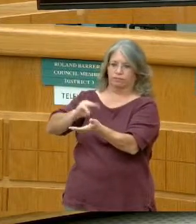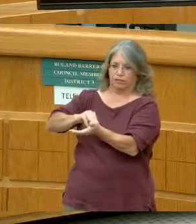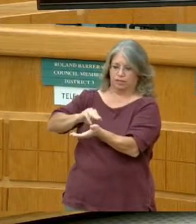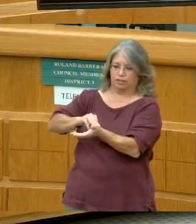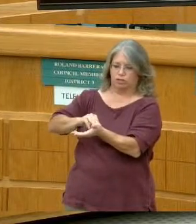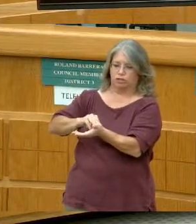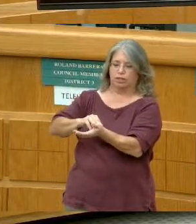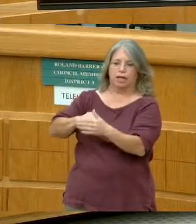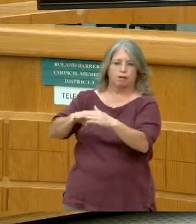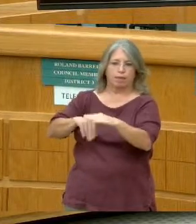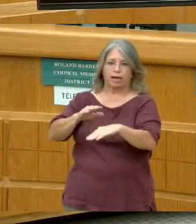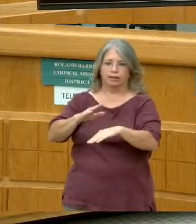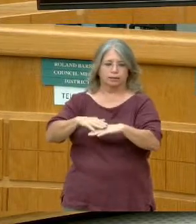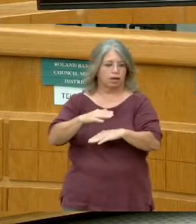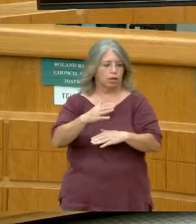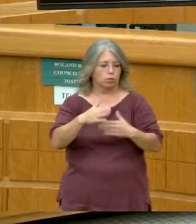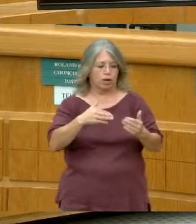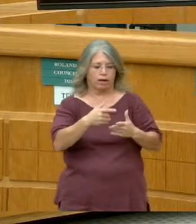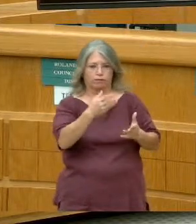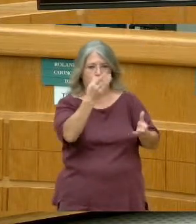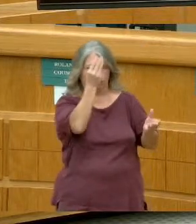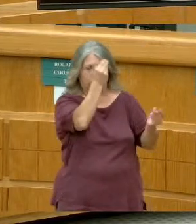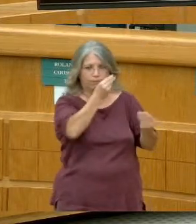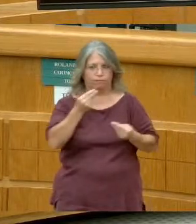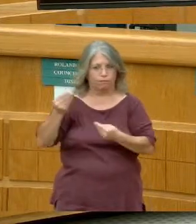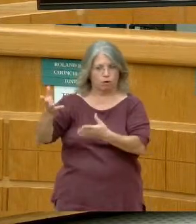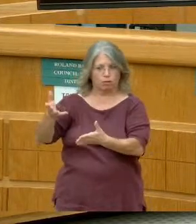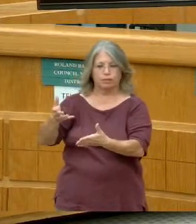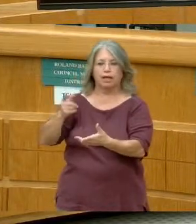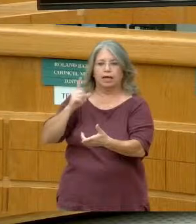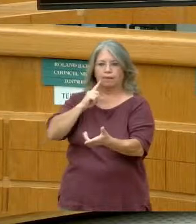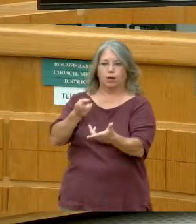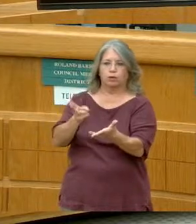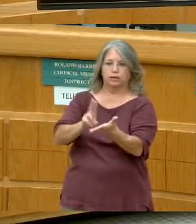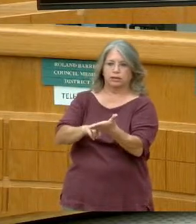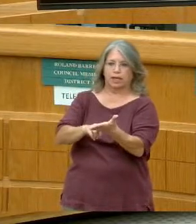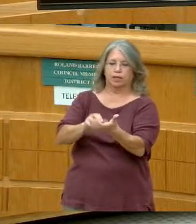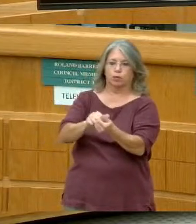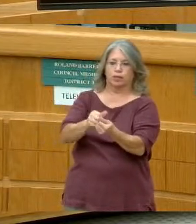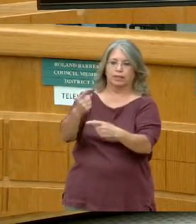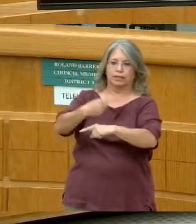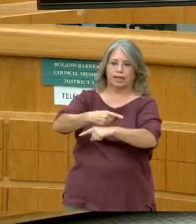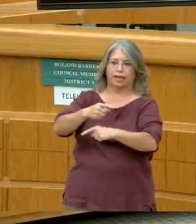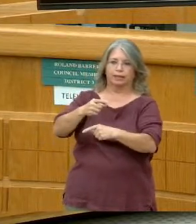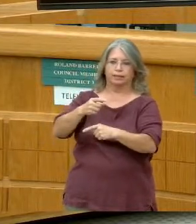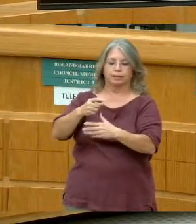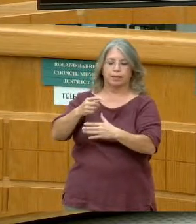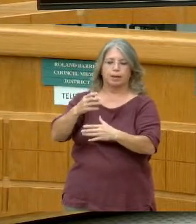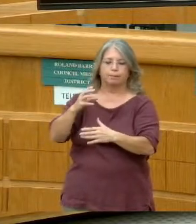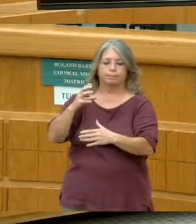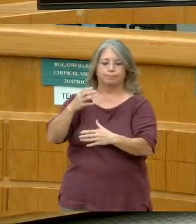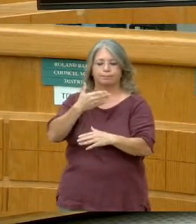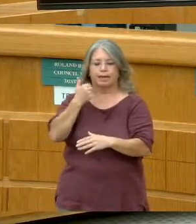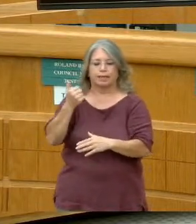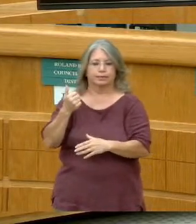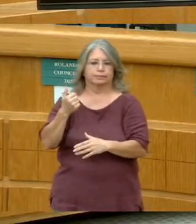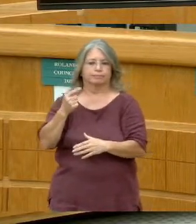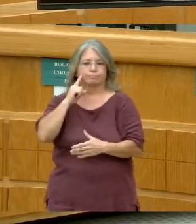death certificate as what day they believe that person died. And that's all the Facebook questions. Thank you.